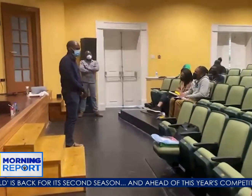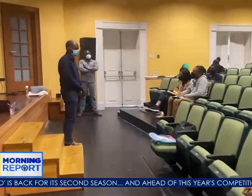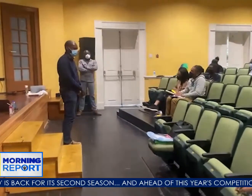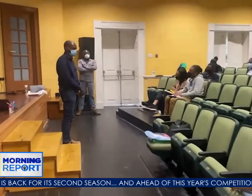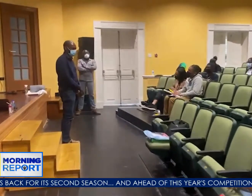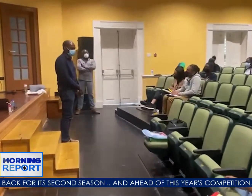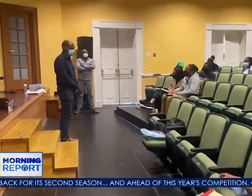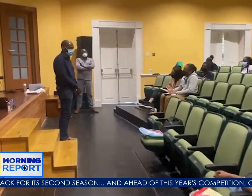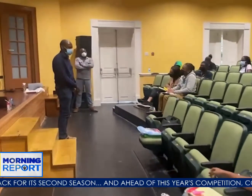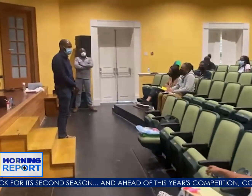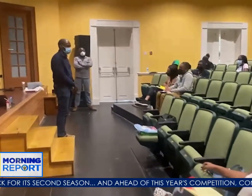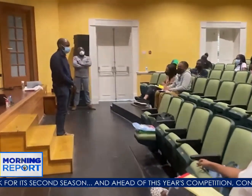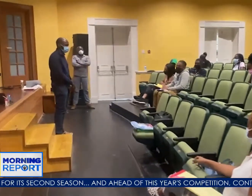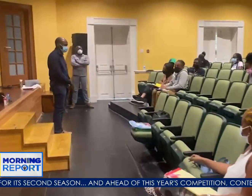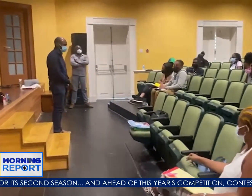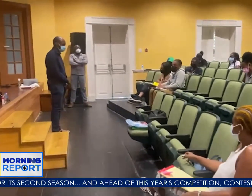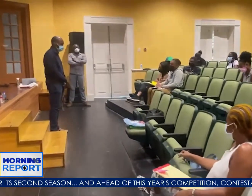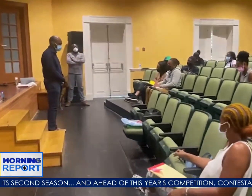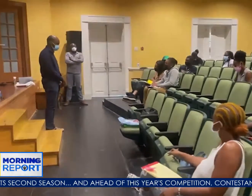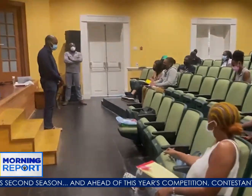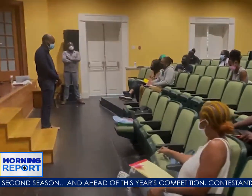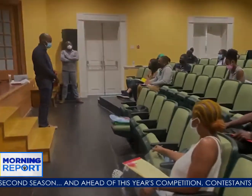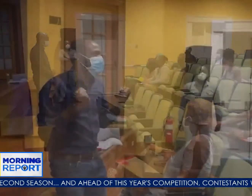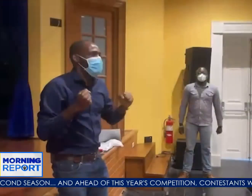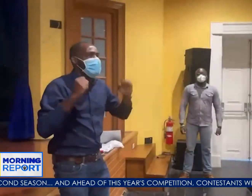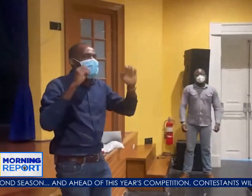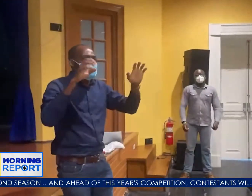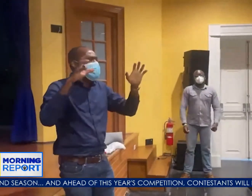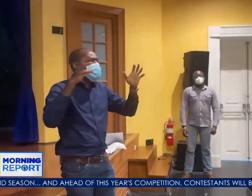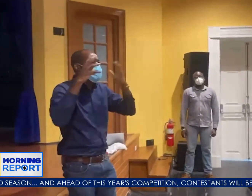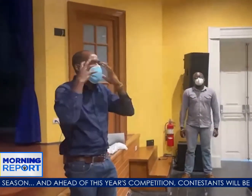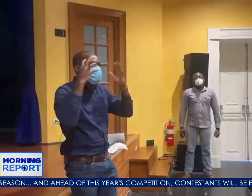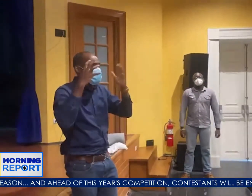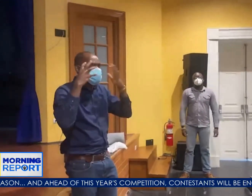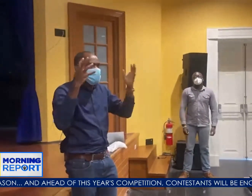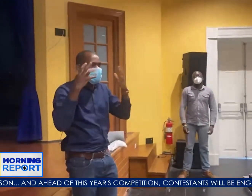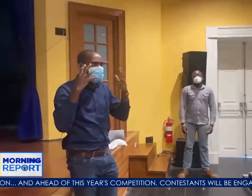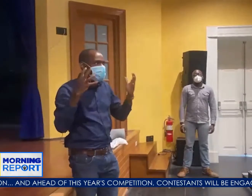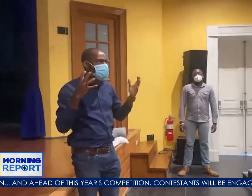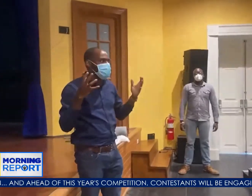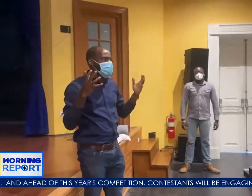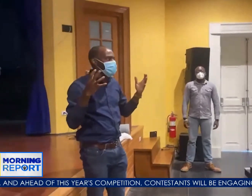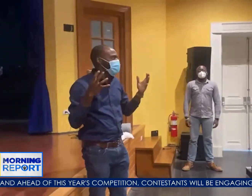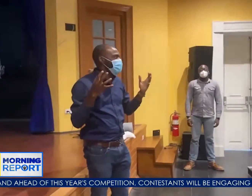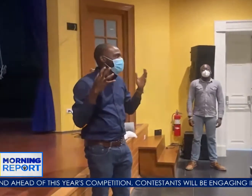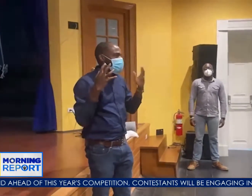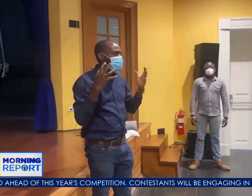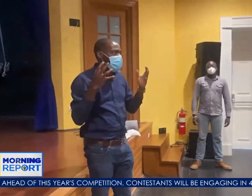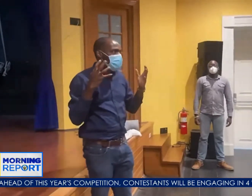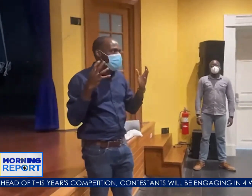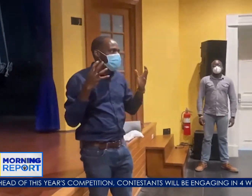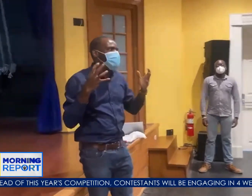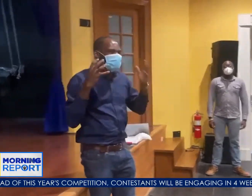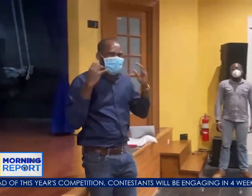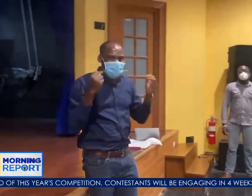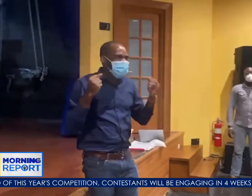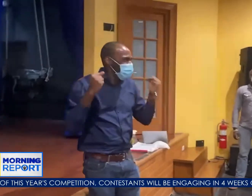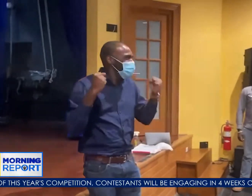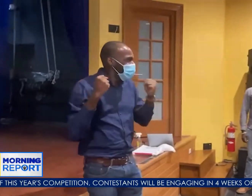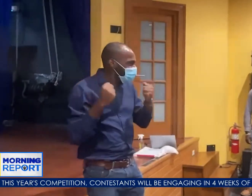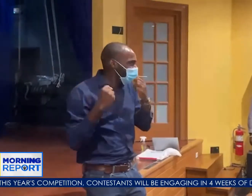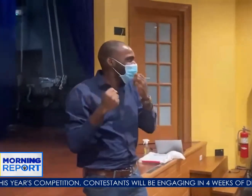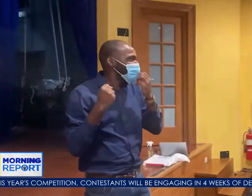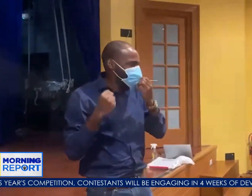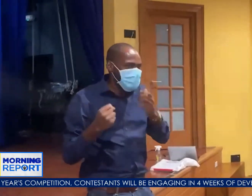in a workshop on developing a positive mindset and attitude. The presenter was Chris Nan Hurdle, a certified